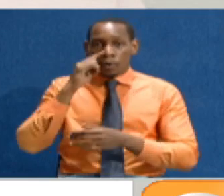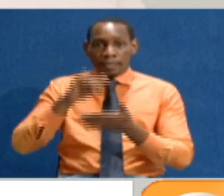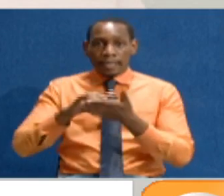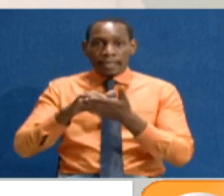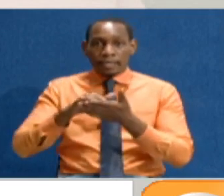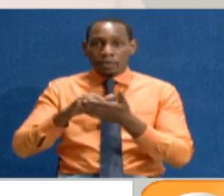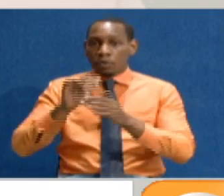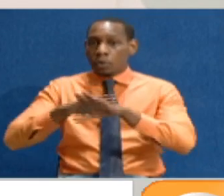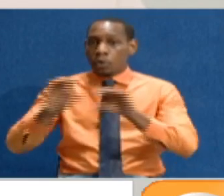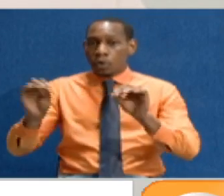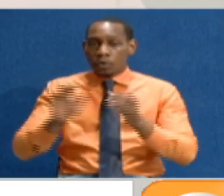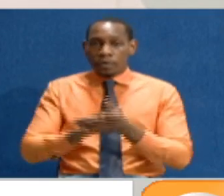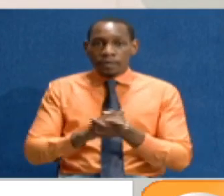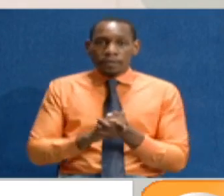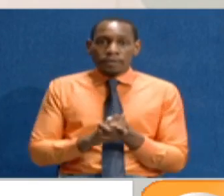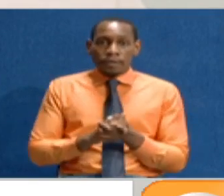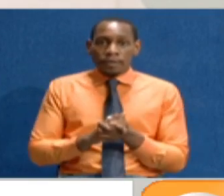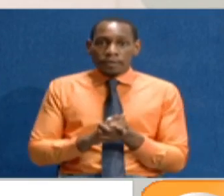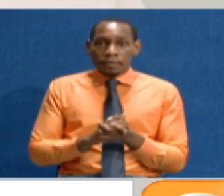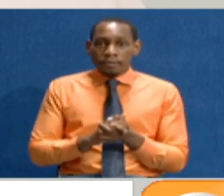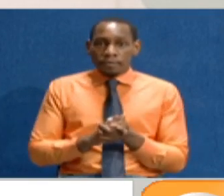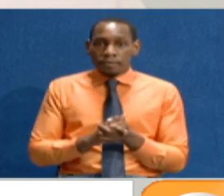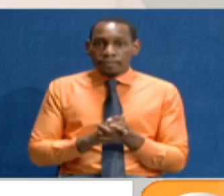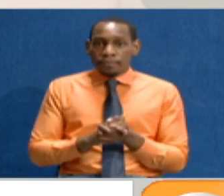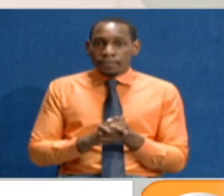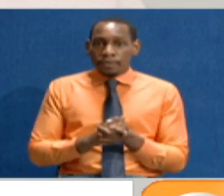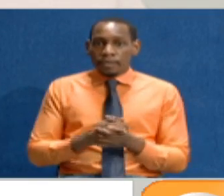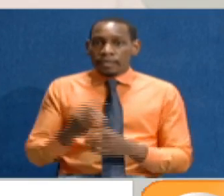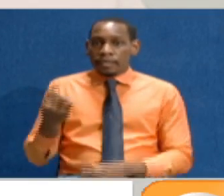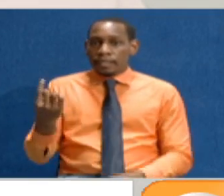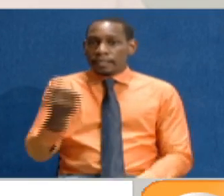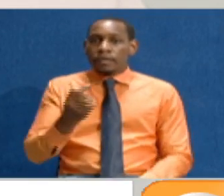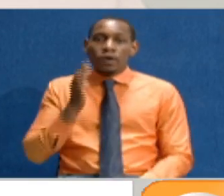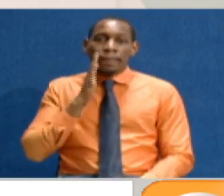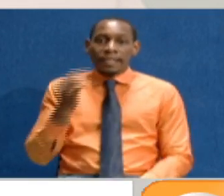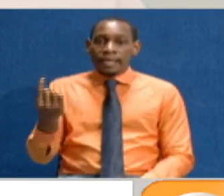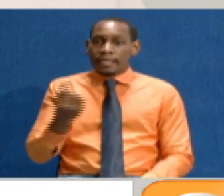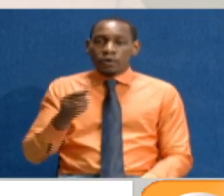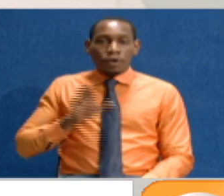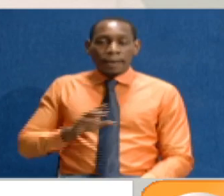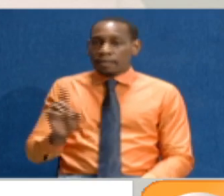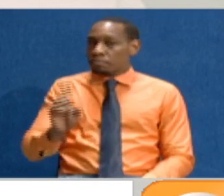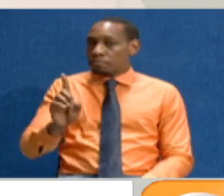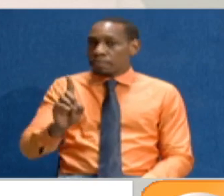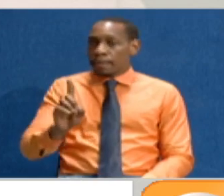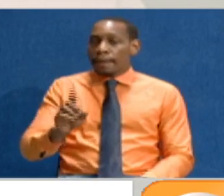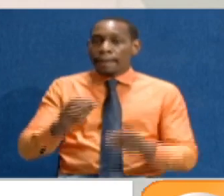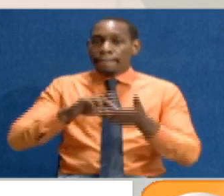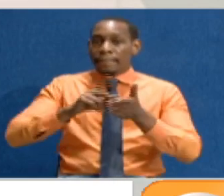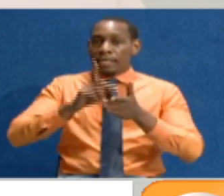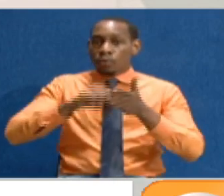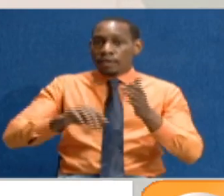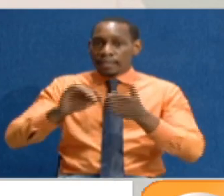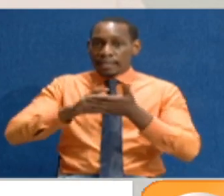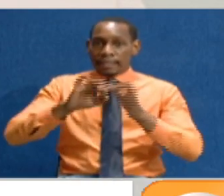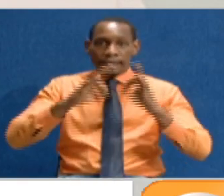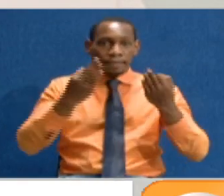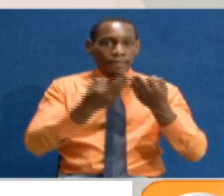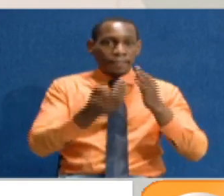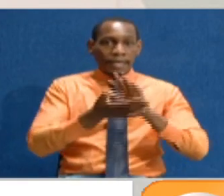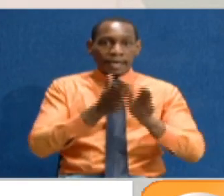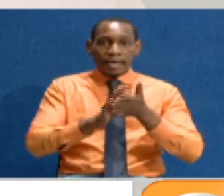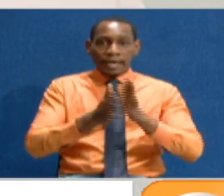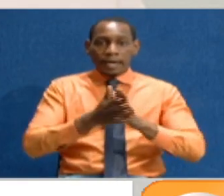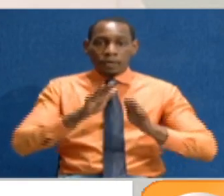that are broken. And when I say broken, I don't mean a single mother or single father. That's really a misconception. I mean a family that does not